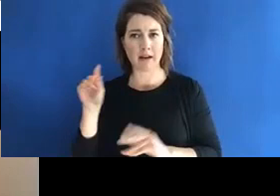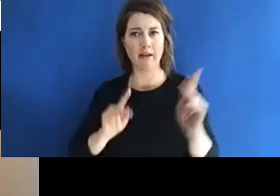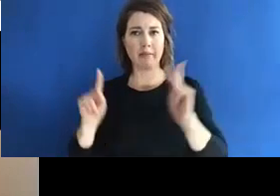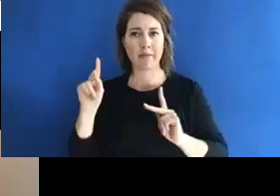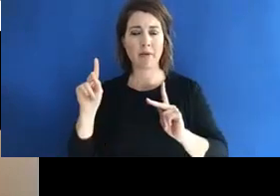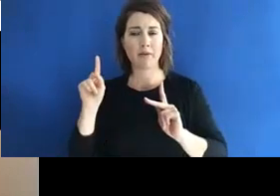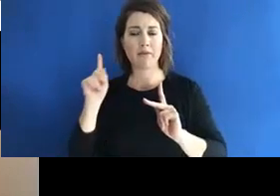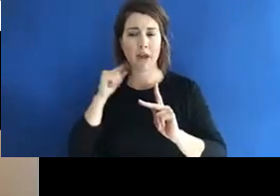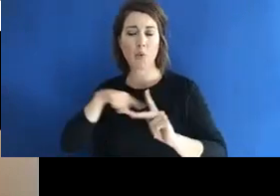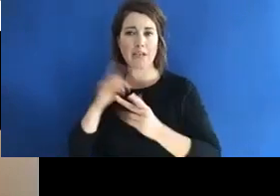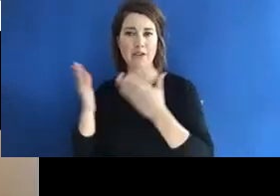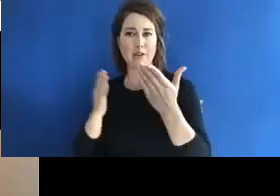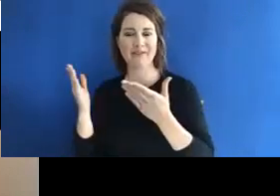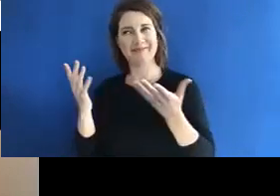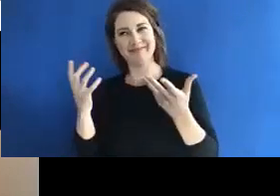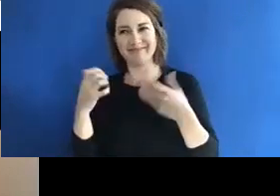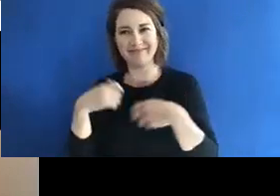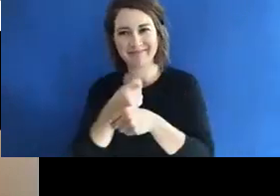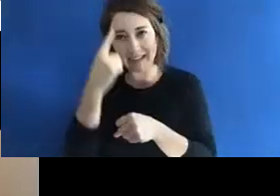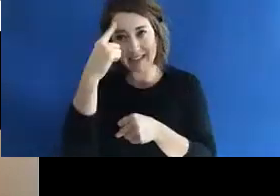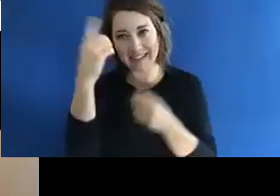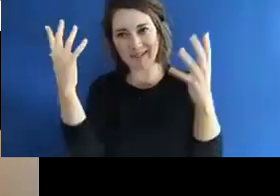serving, which makes sense.